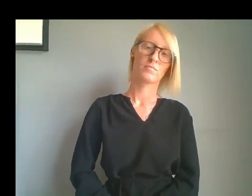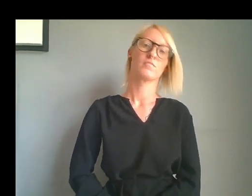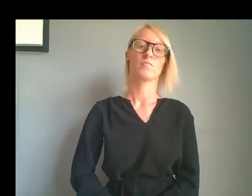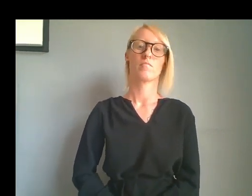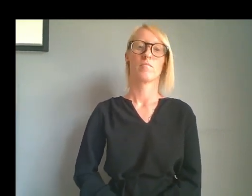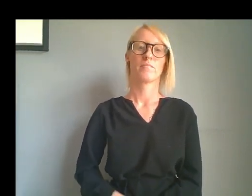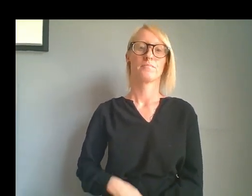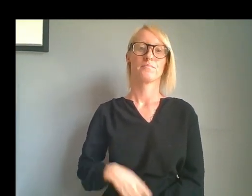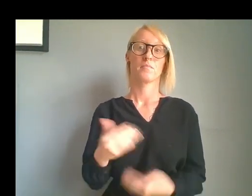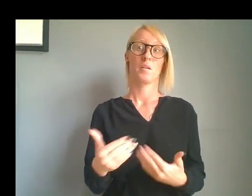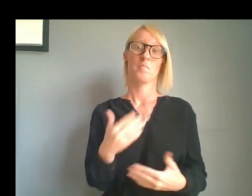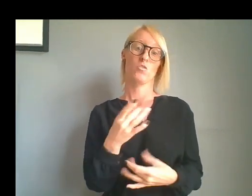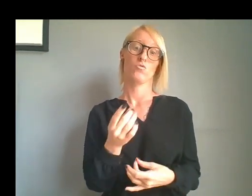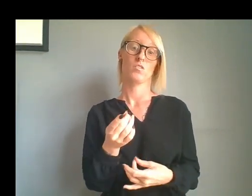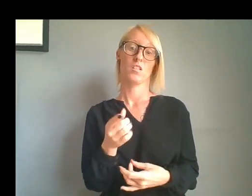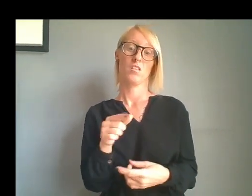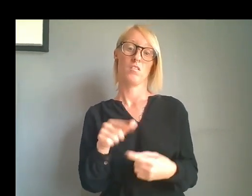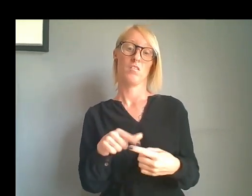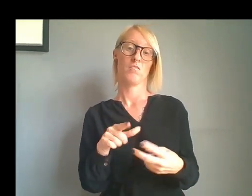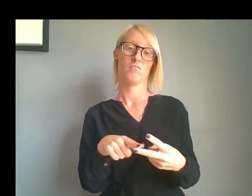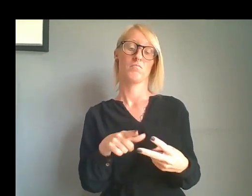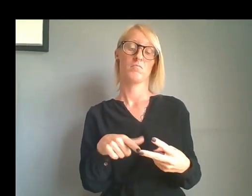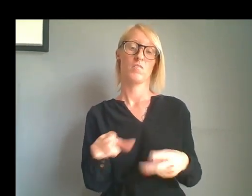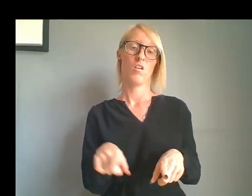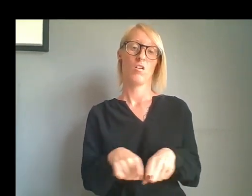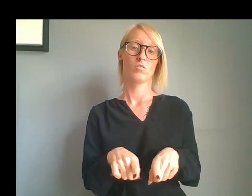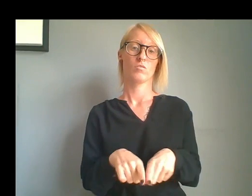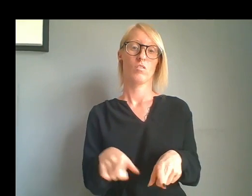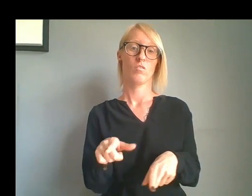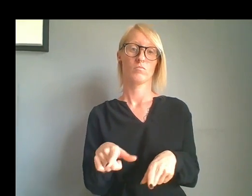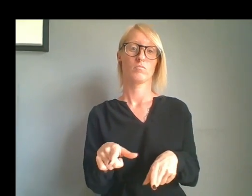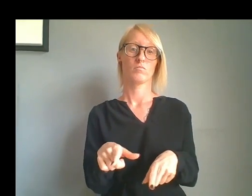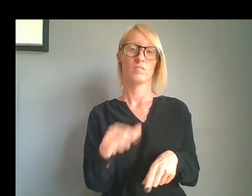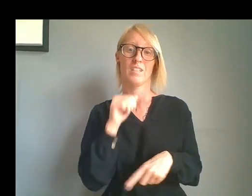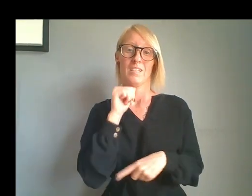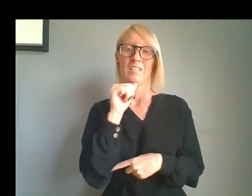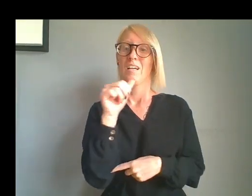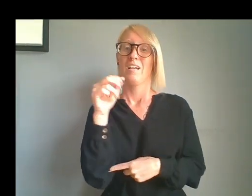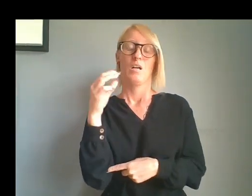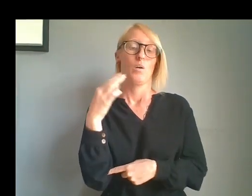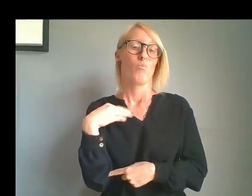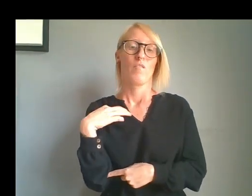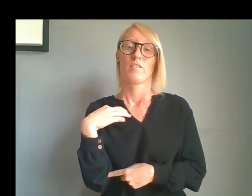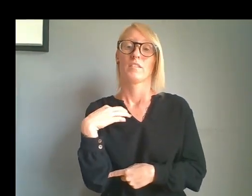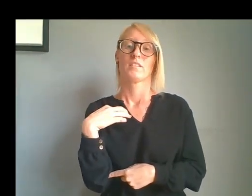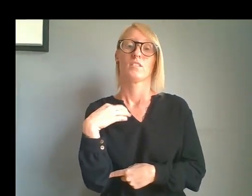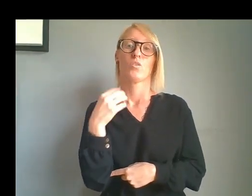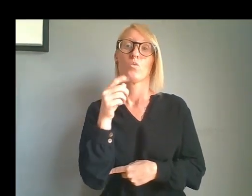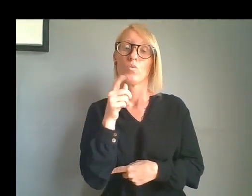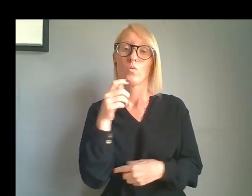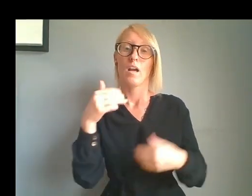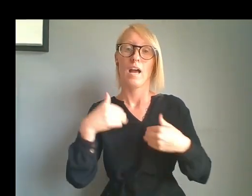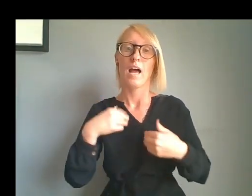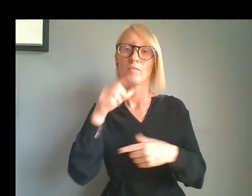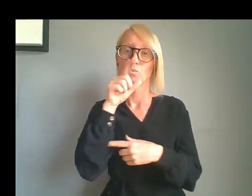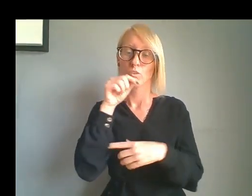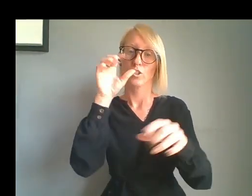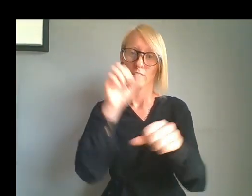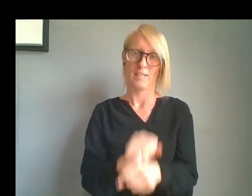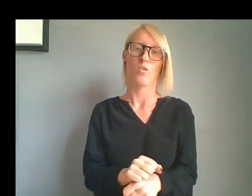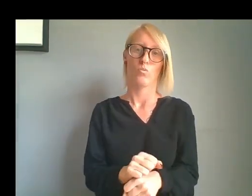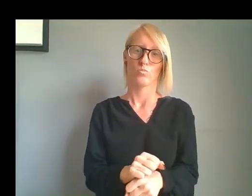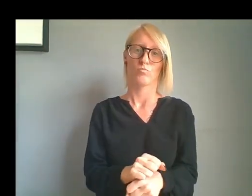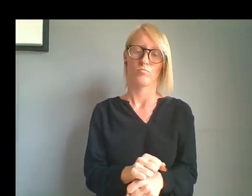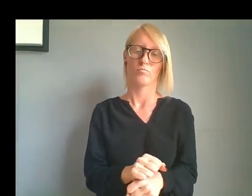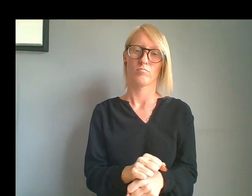way if you want to see what some of the nonprofits, these are nonprofits who have Twitter accounts. It's not every nonprofit. I'm missing